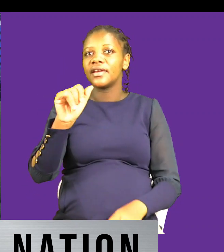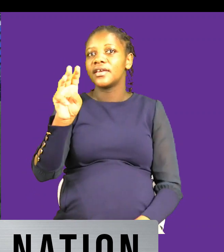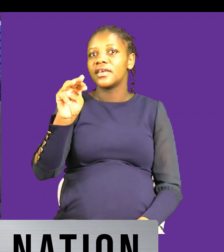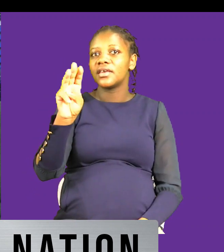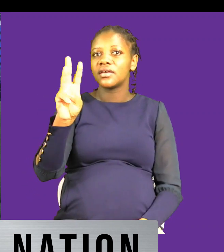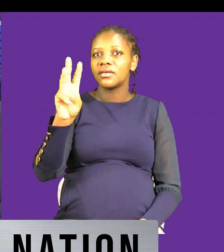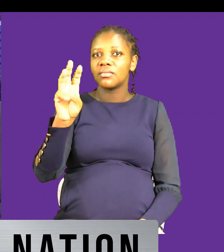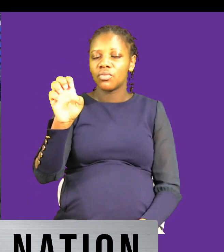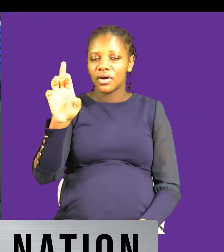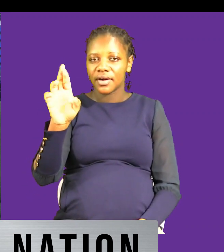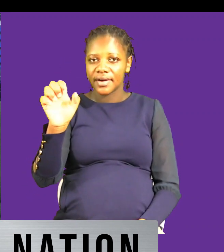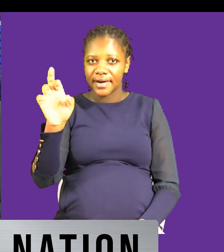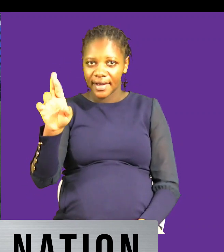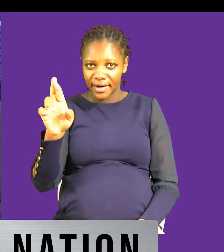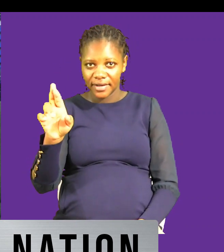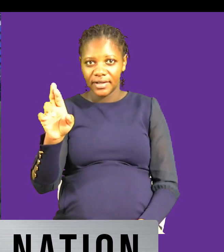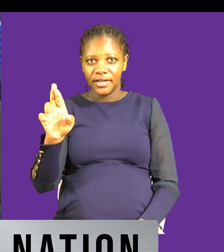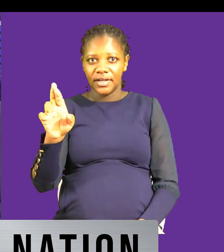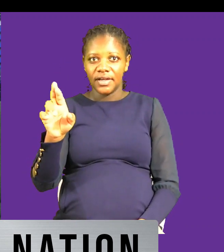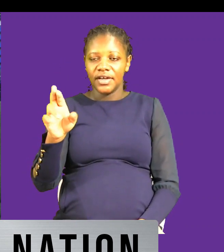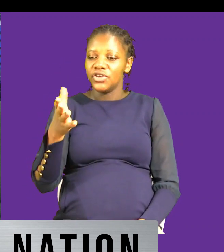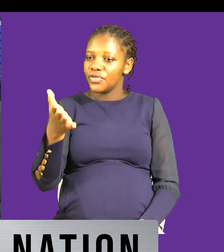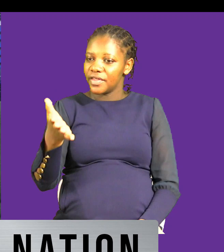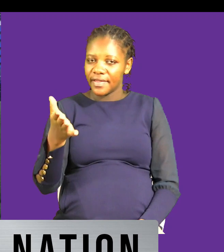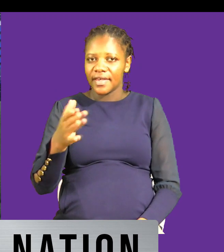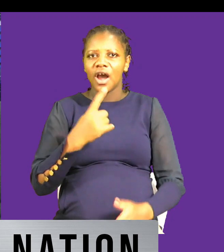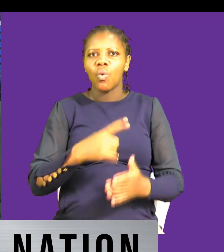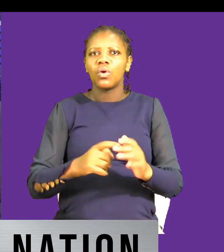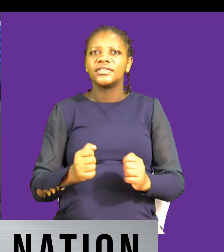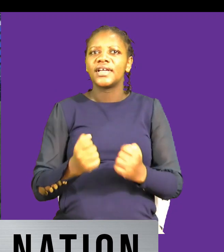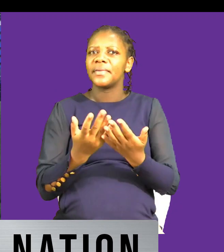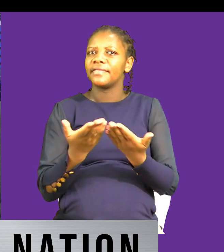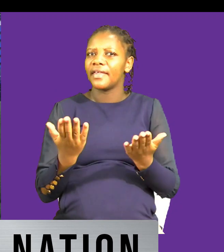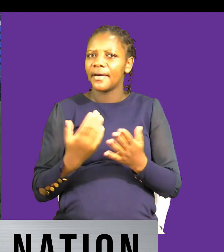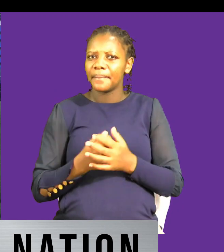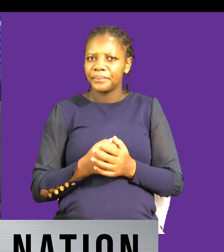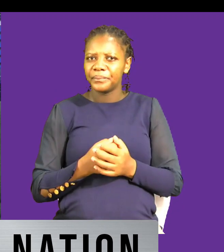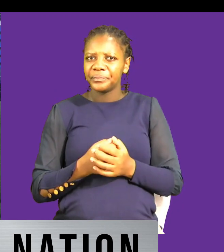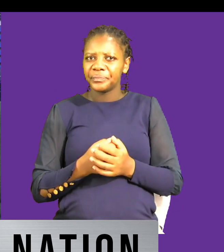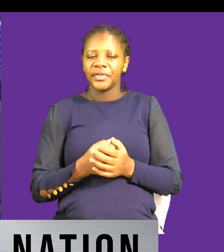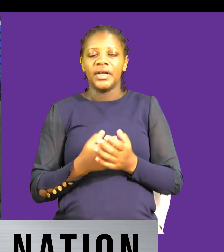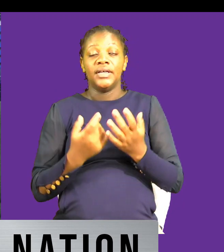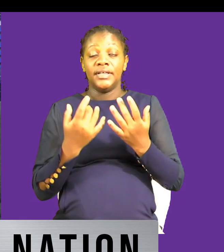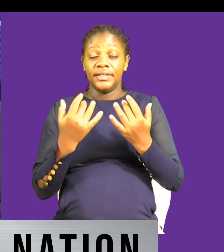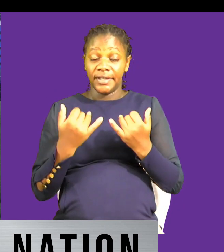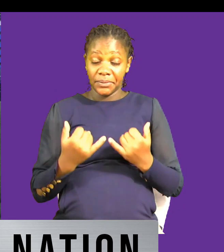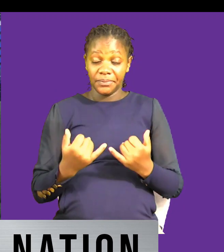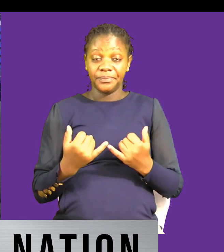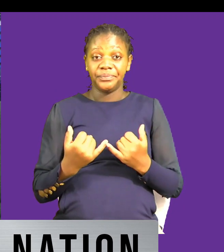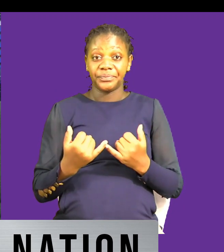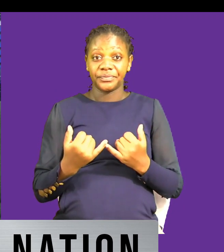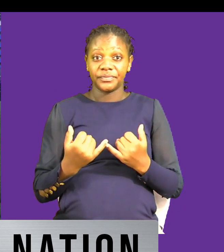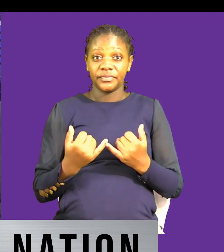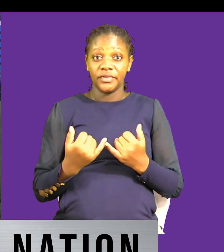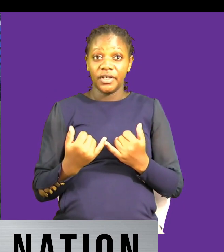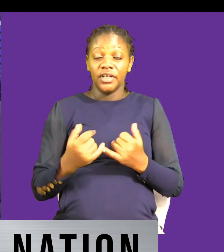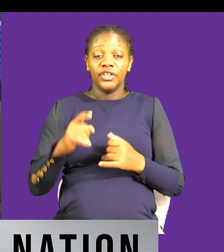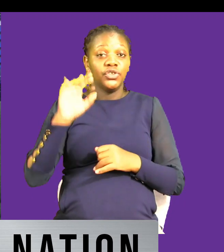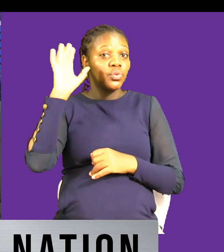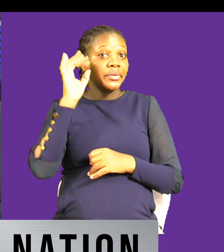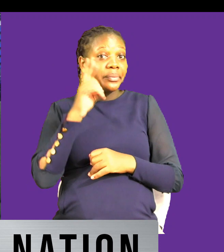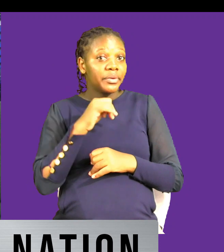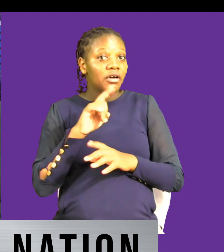in the civil society. What is happening? Jonah, it is unfortunate that, and you heard the statement from the